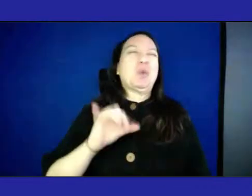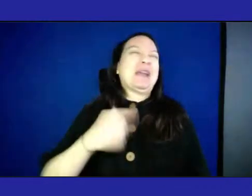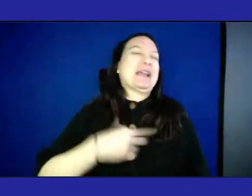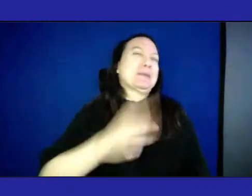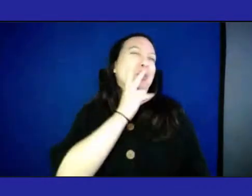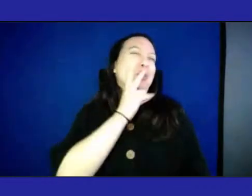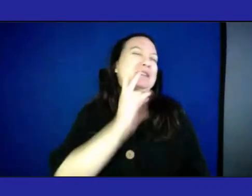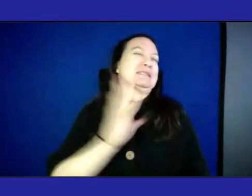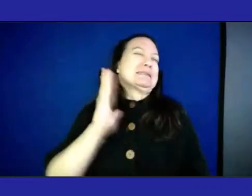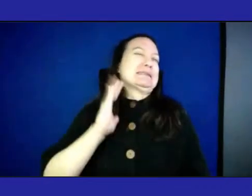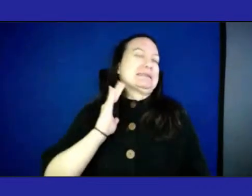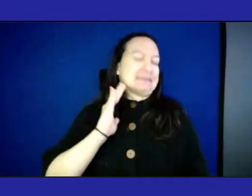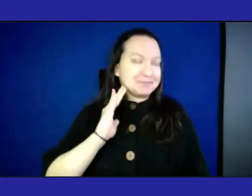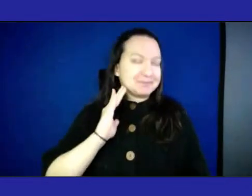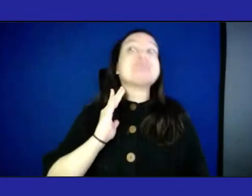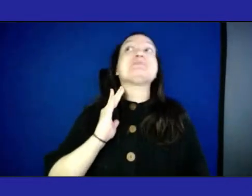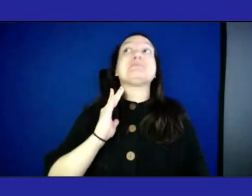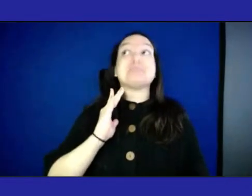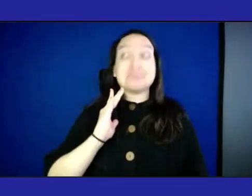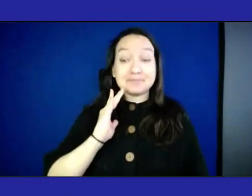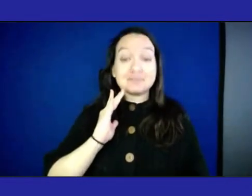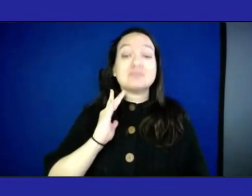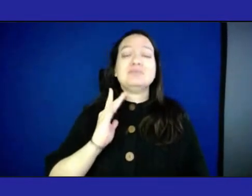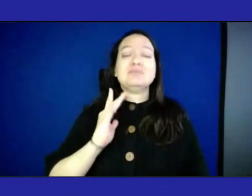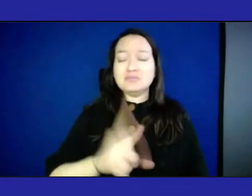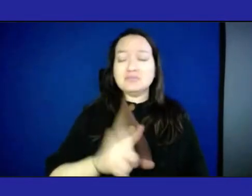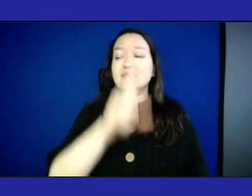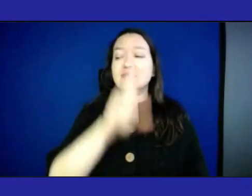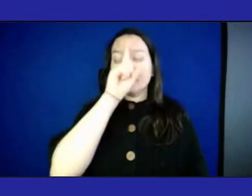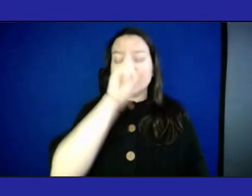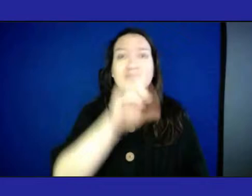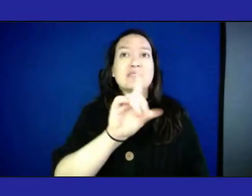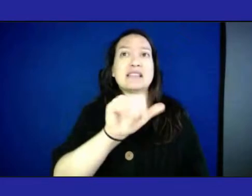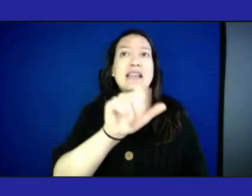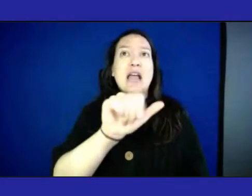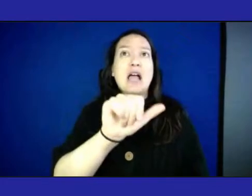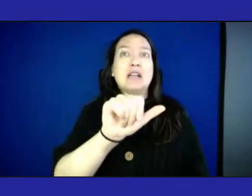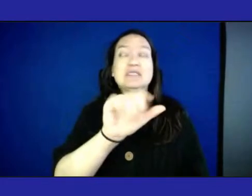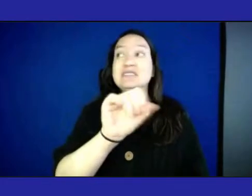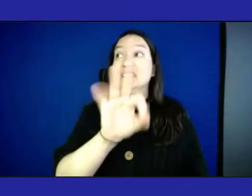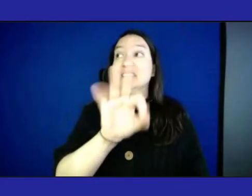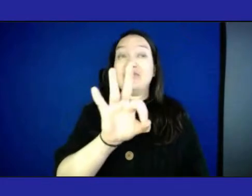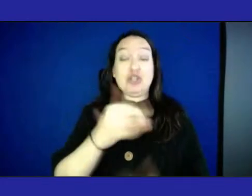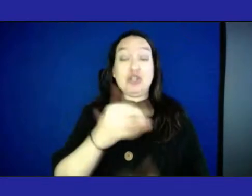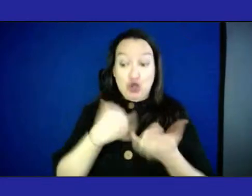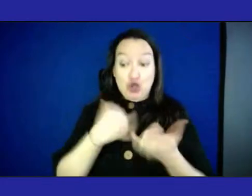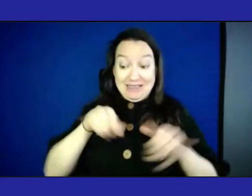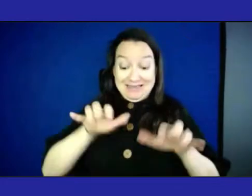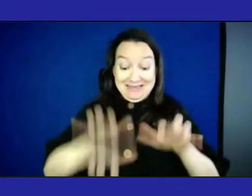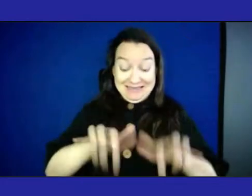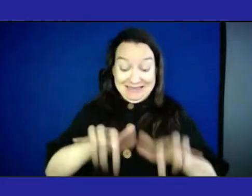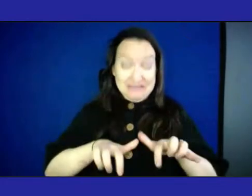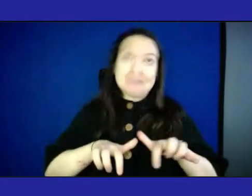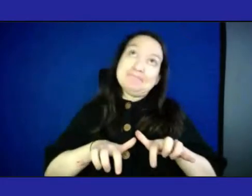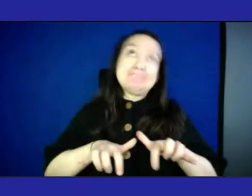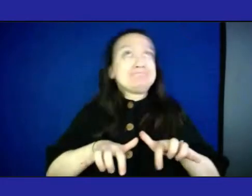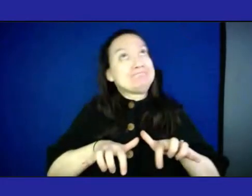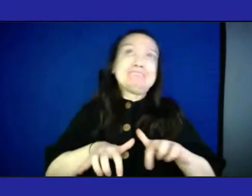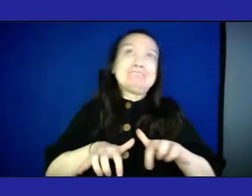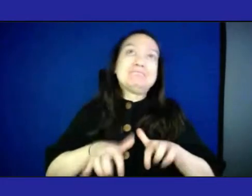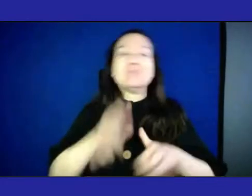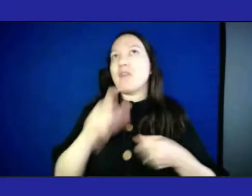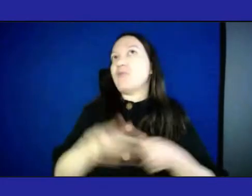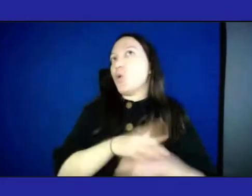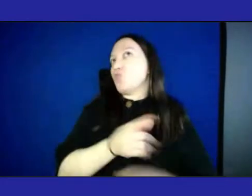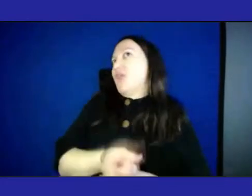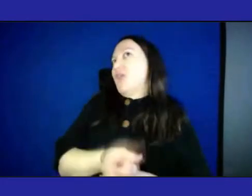So, I do think that even the data, when it's correctly entered, isn't necessarily fully correct for